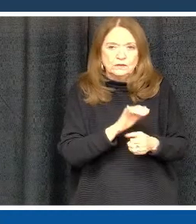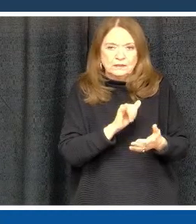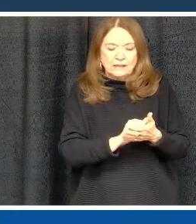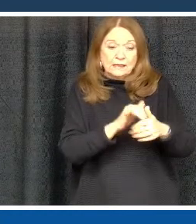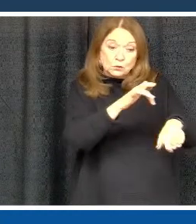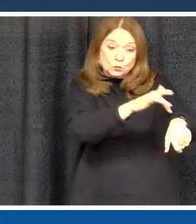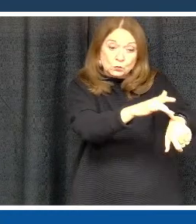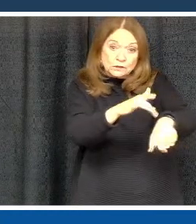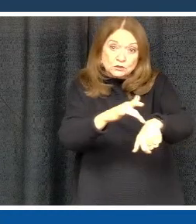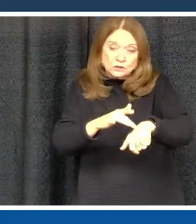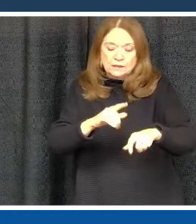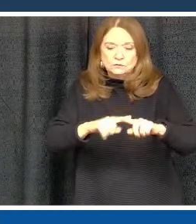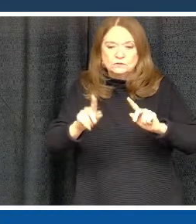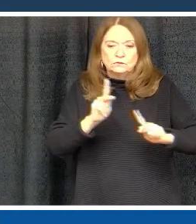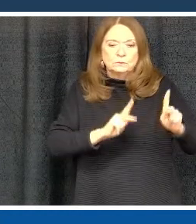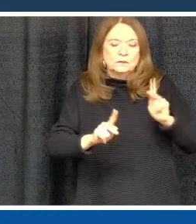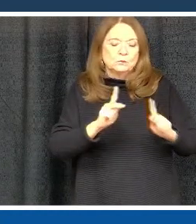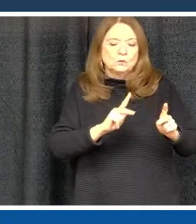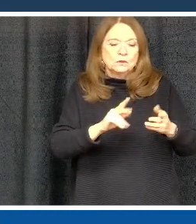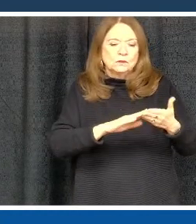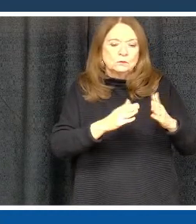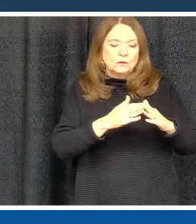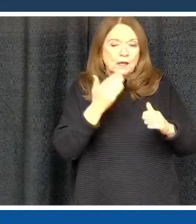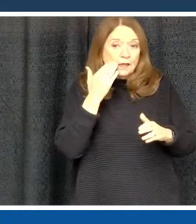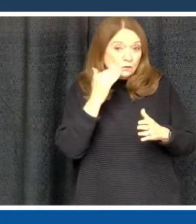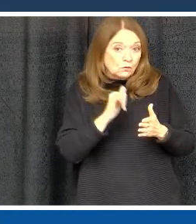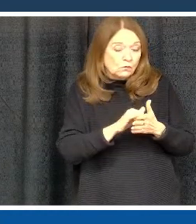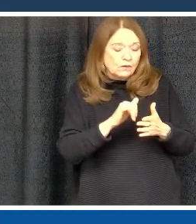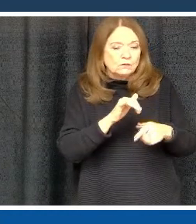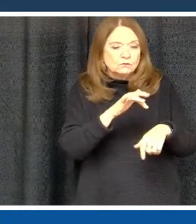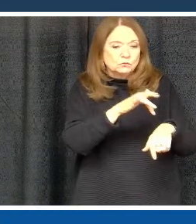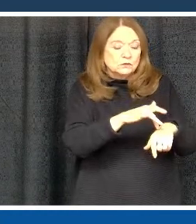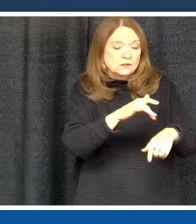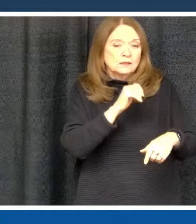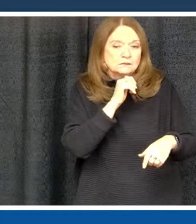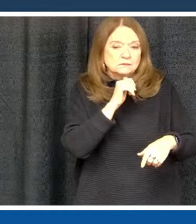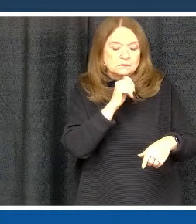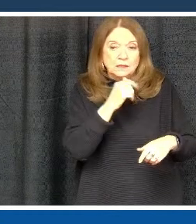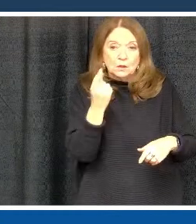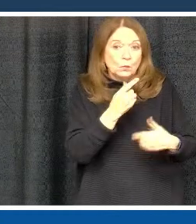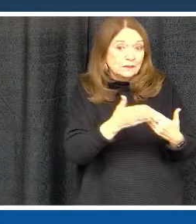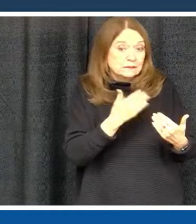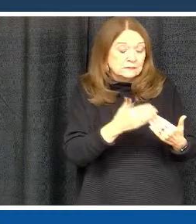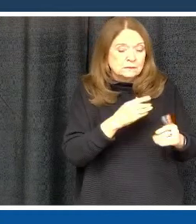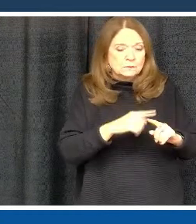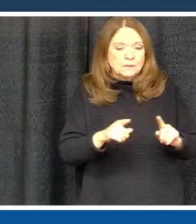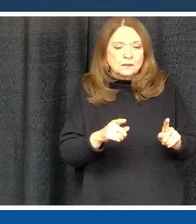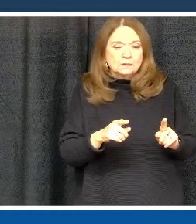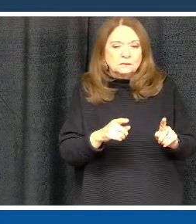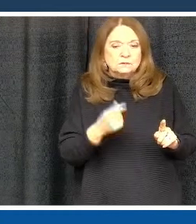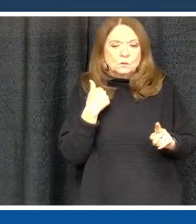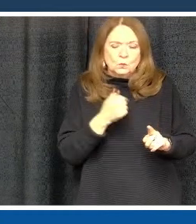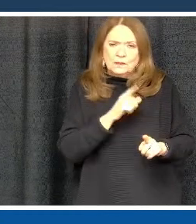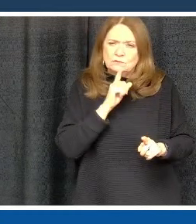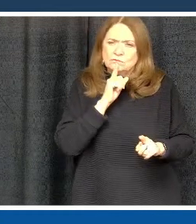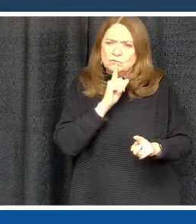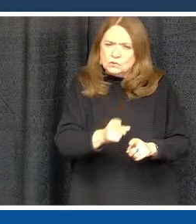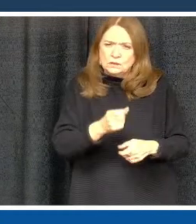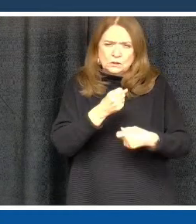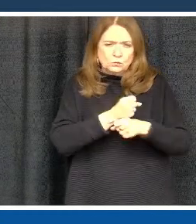to our community. I know that when you reach out, there's no easy things, but we have really